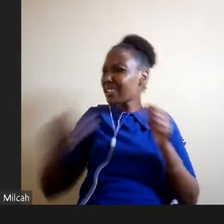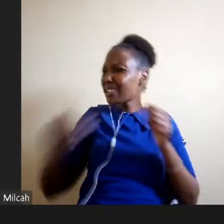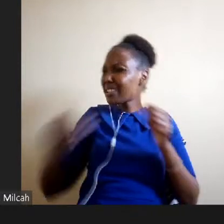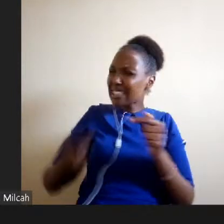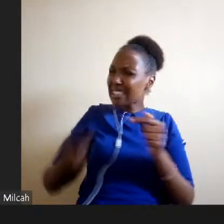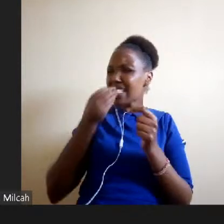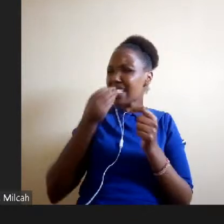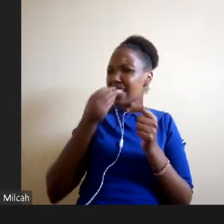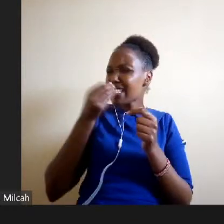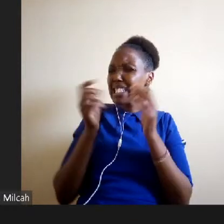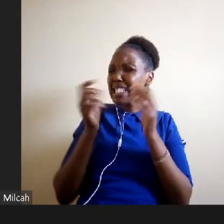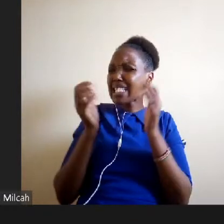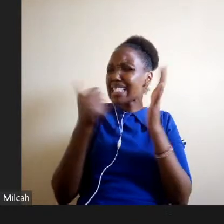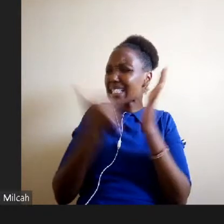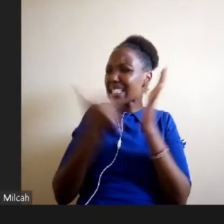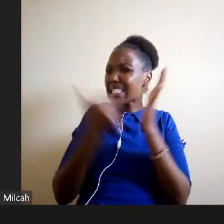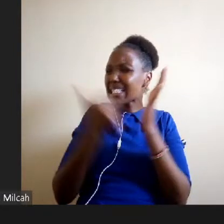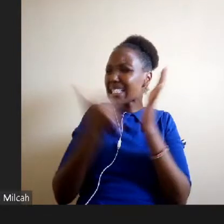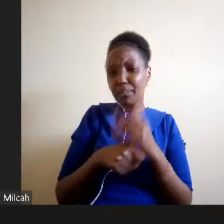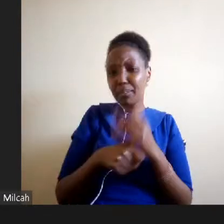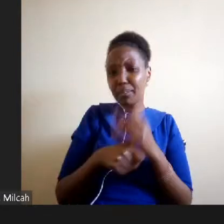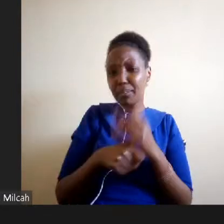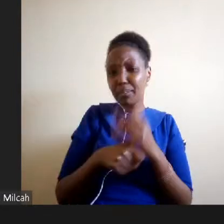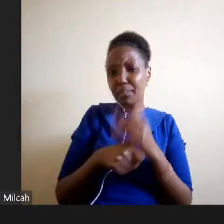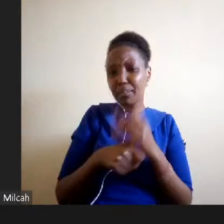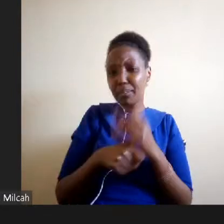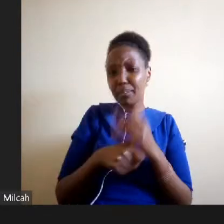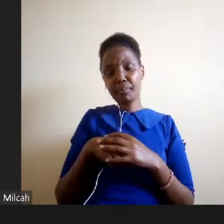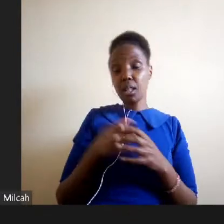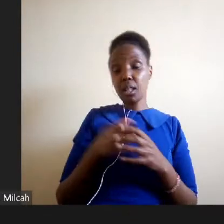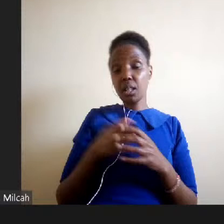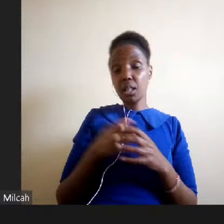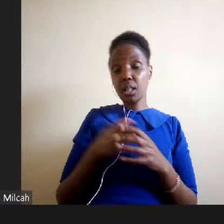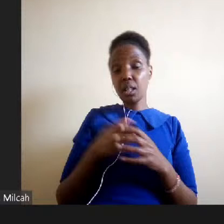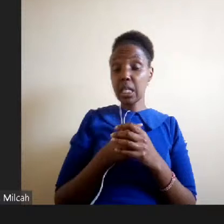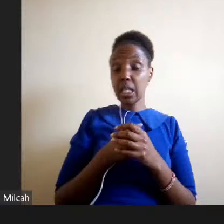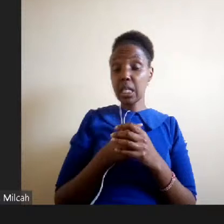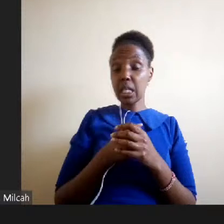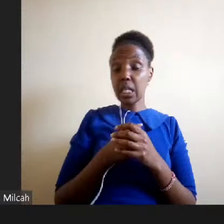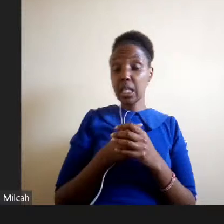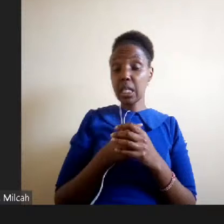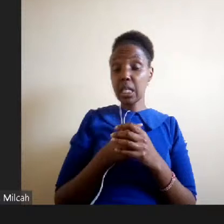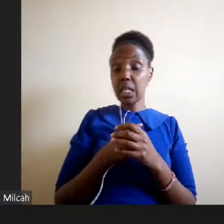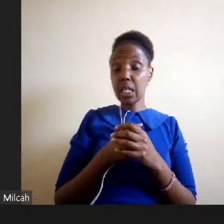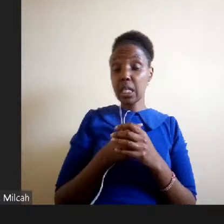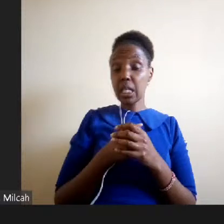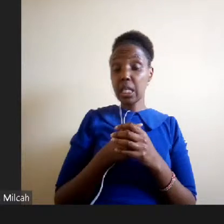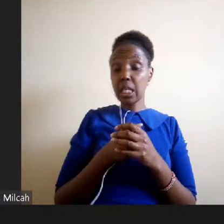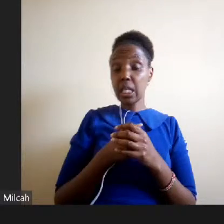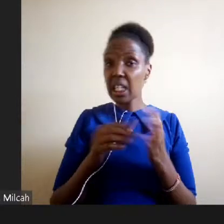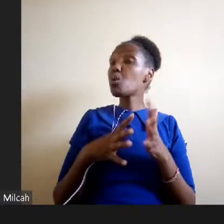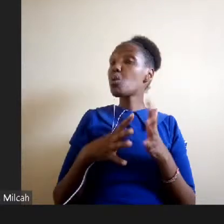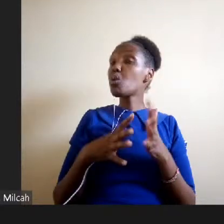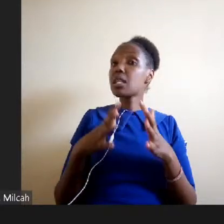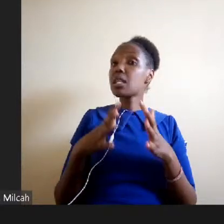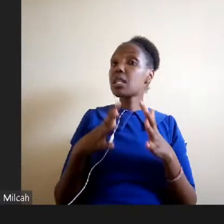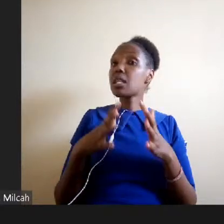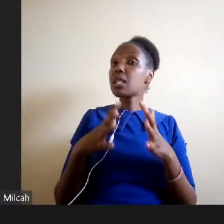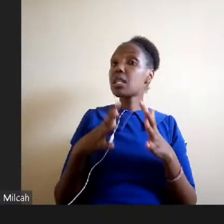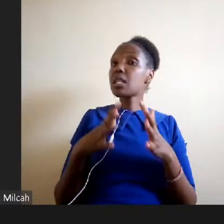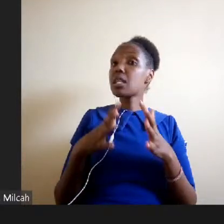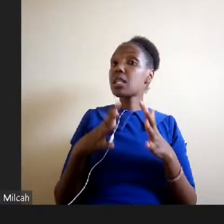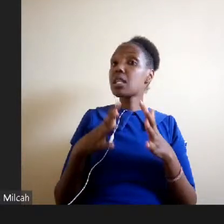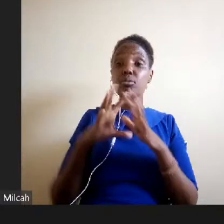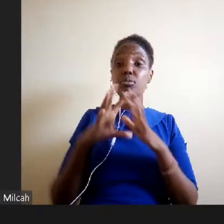of the things that children actually start showing is signs of anxiety when you're just about to interact with them in a certain